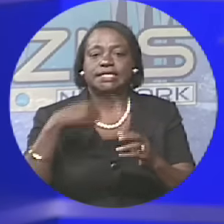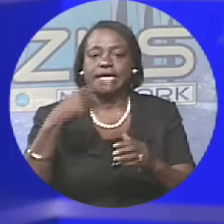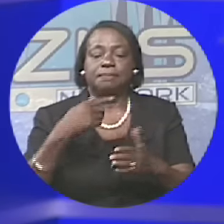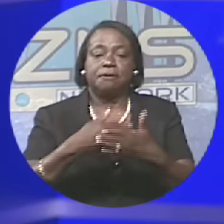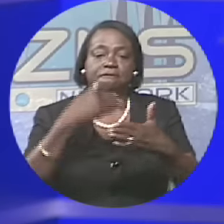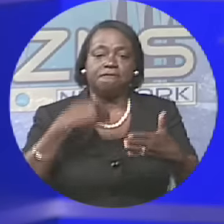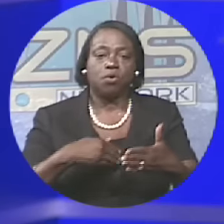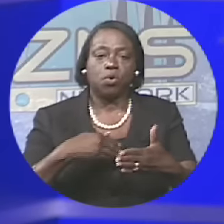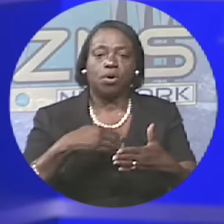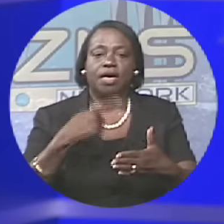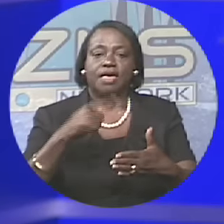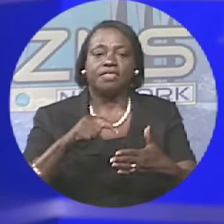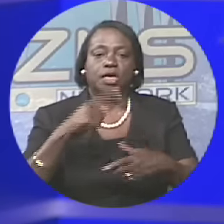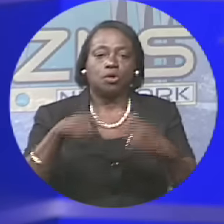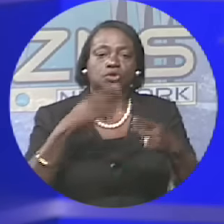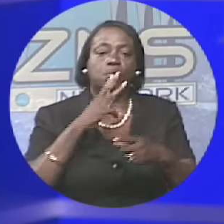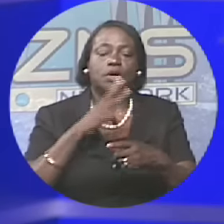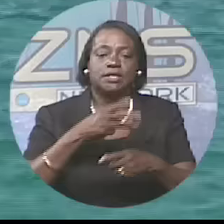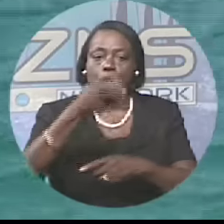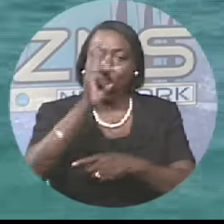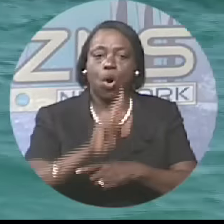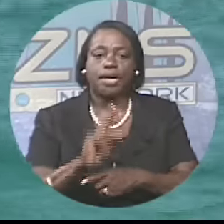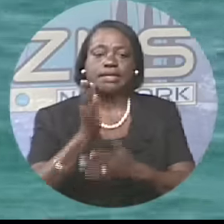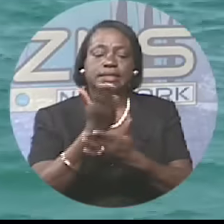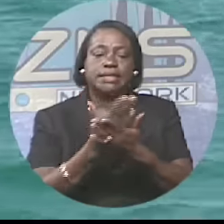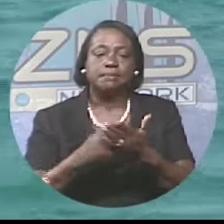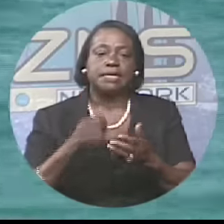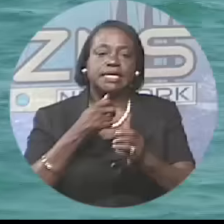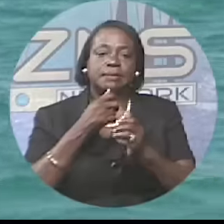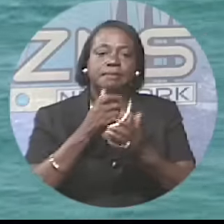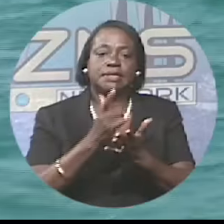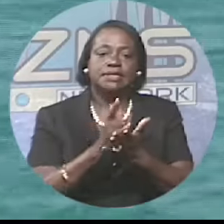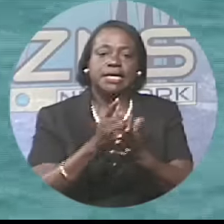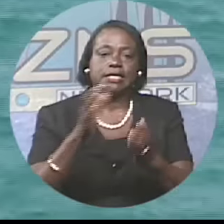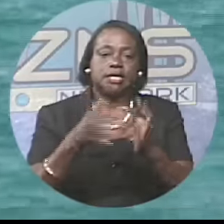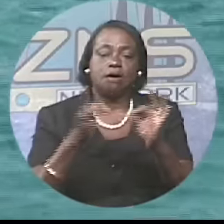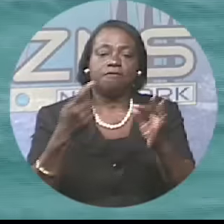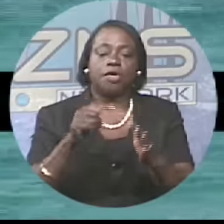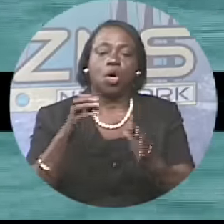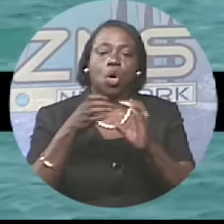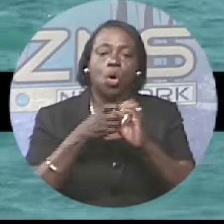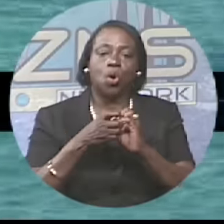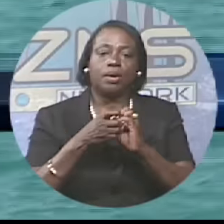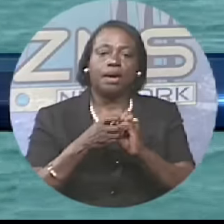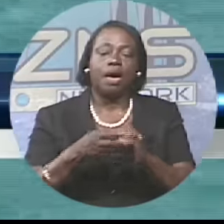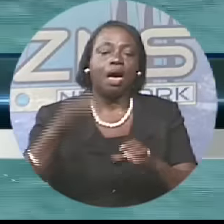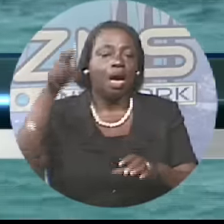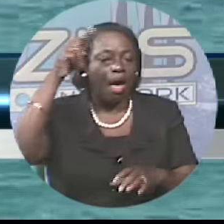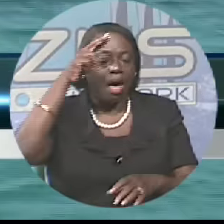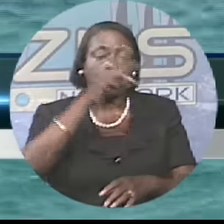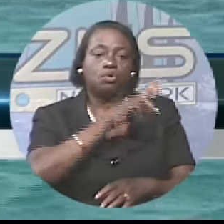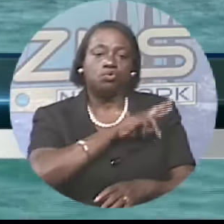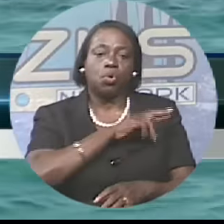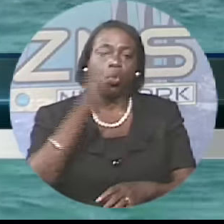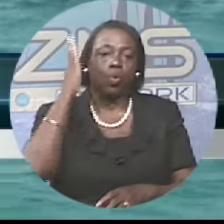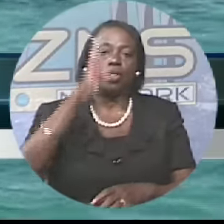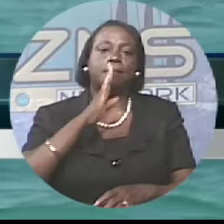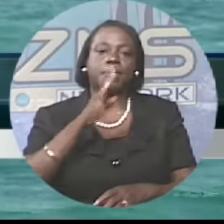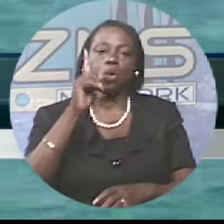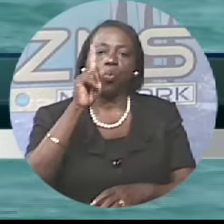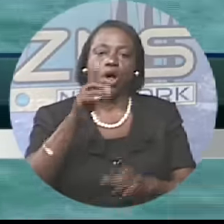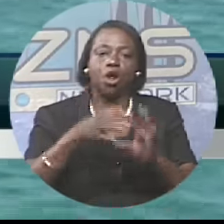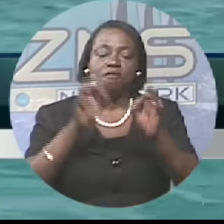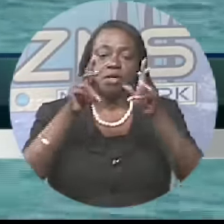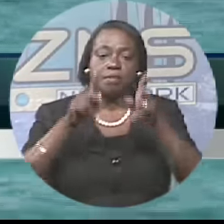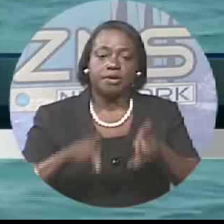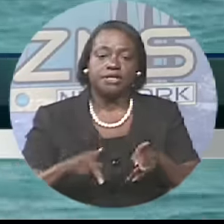sailors will honor a few of their own. Kelsey Harcourt Hockey Roll will be one of the persons that will be honored this year